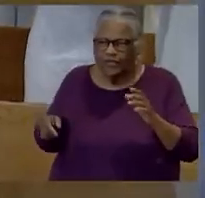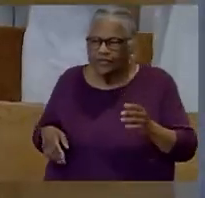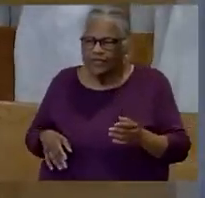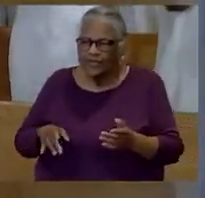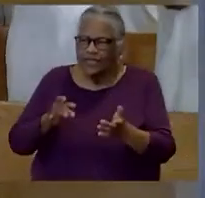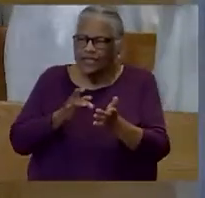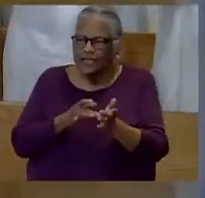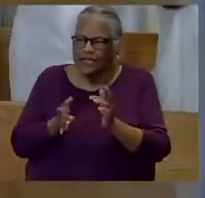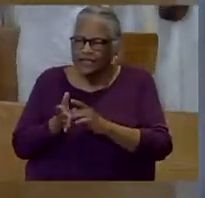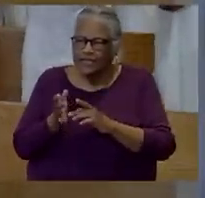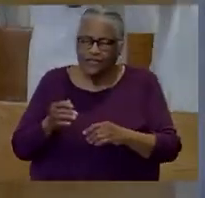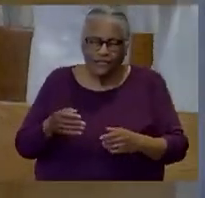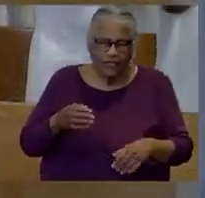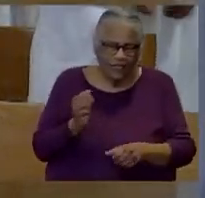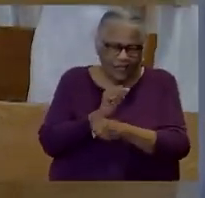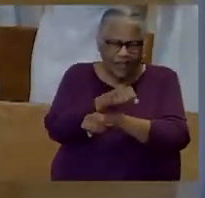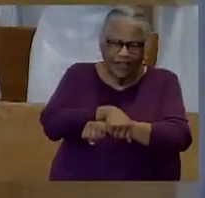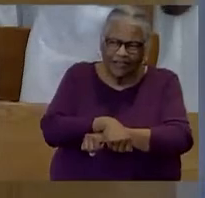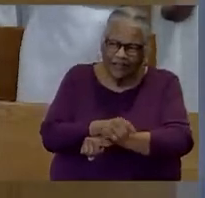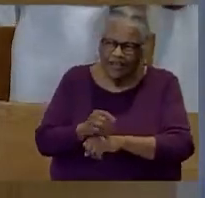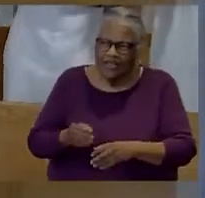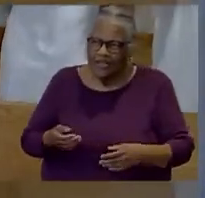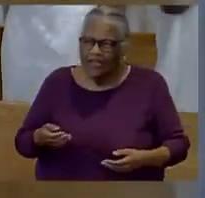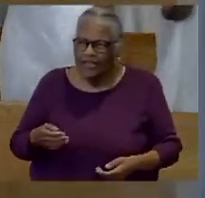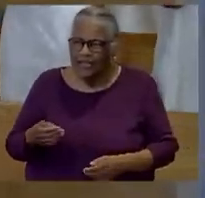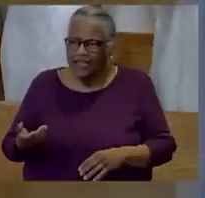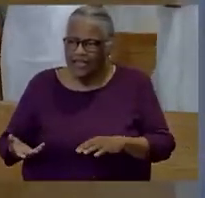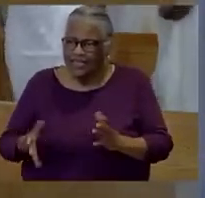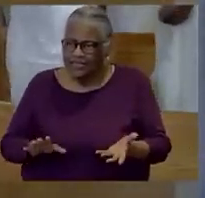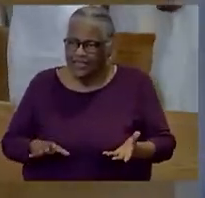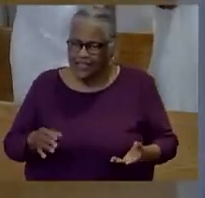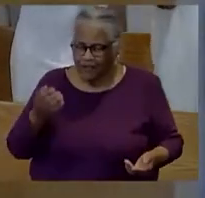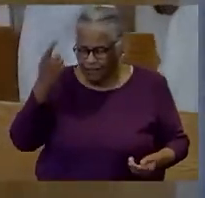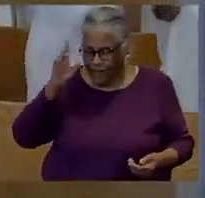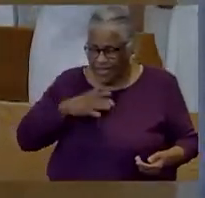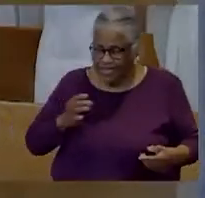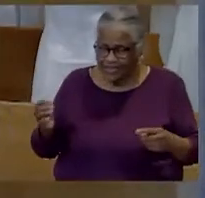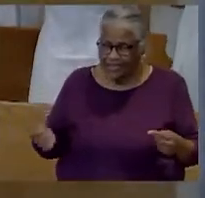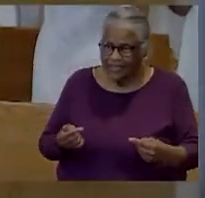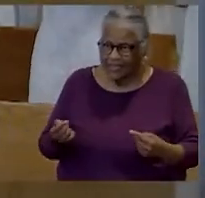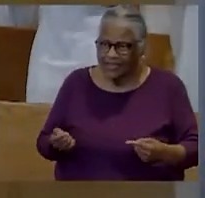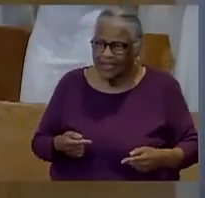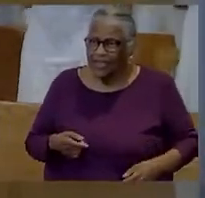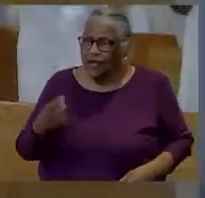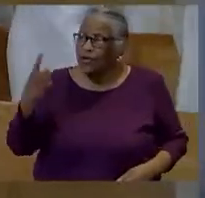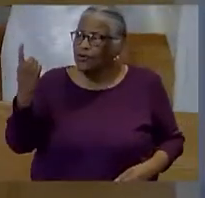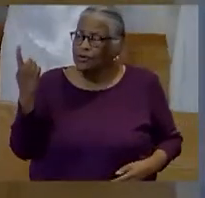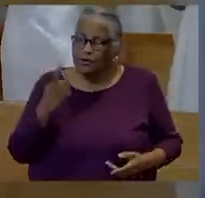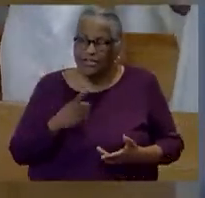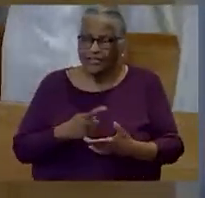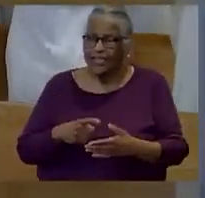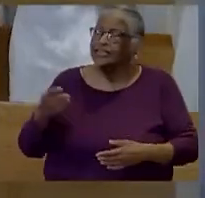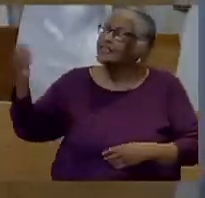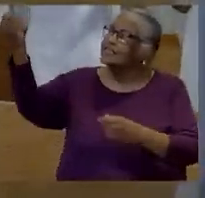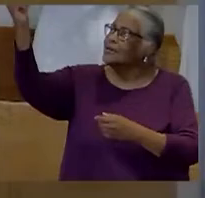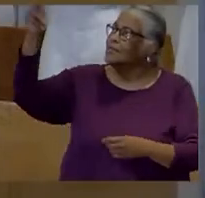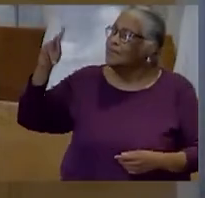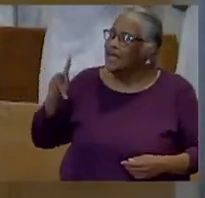Jesus, he conquered death for my sins. One day he's coming